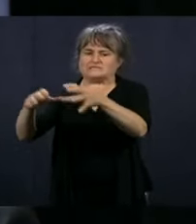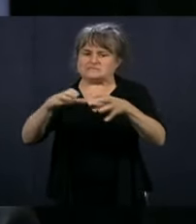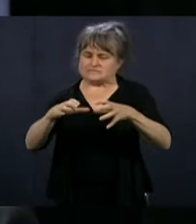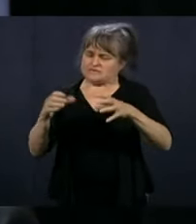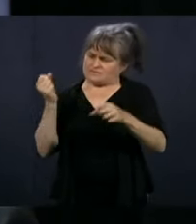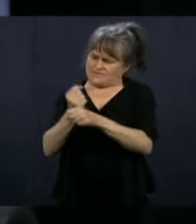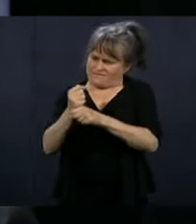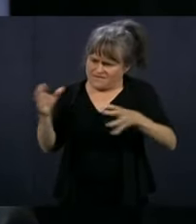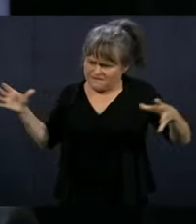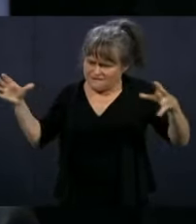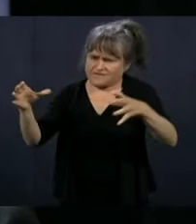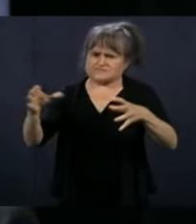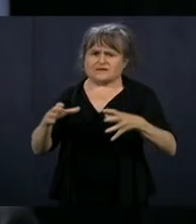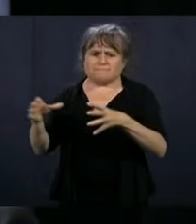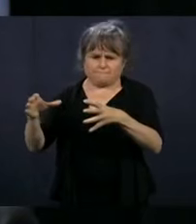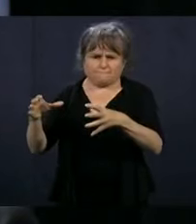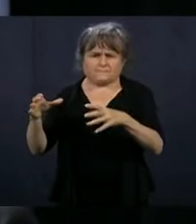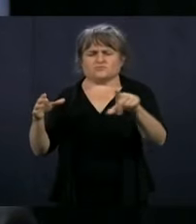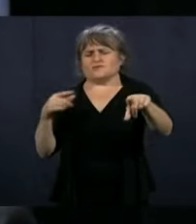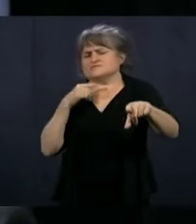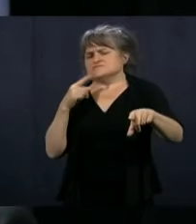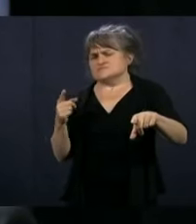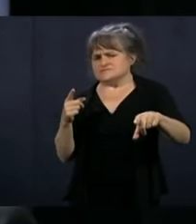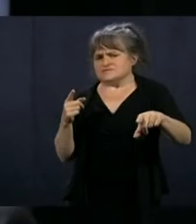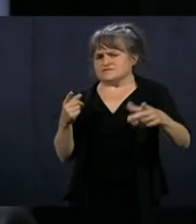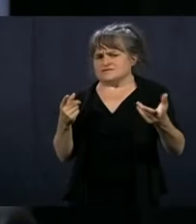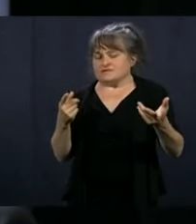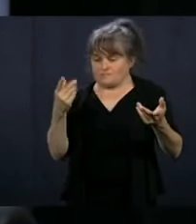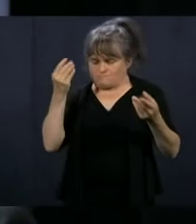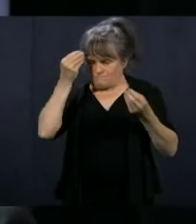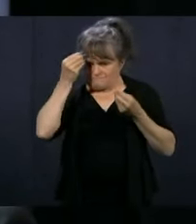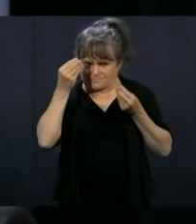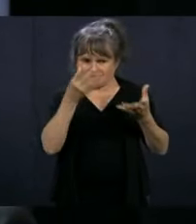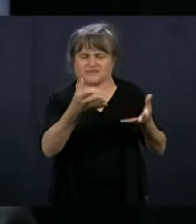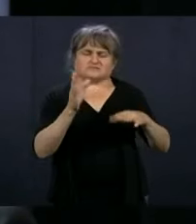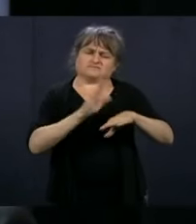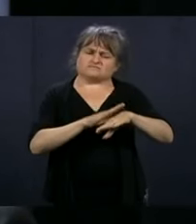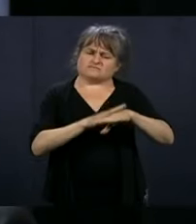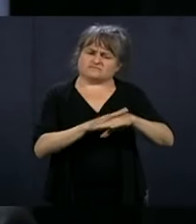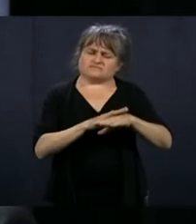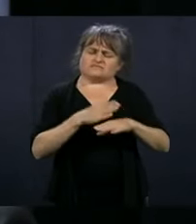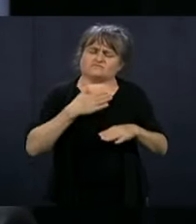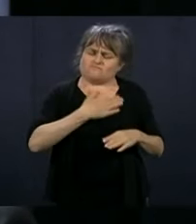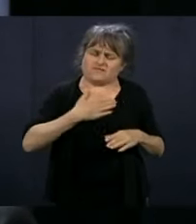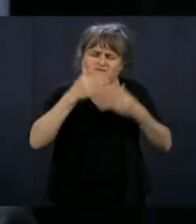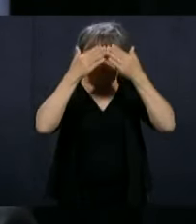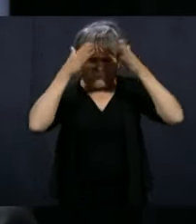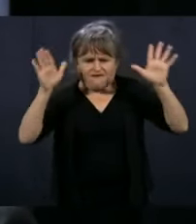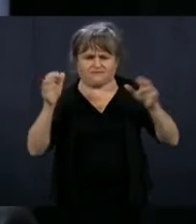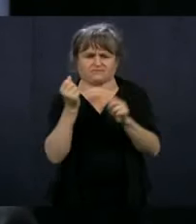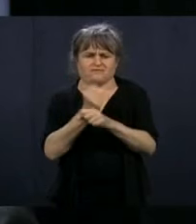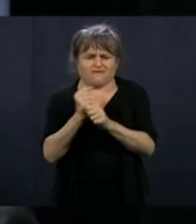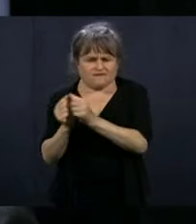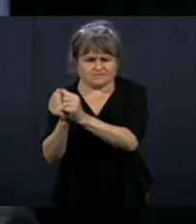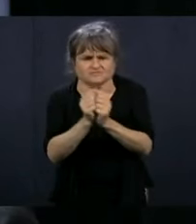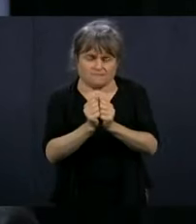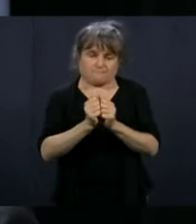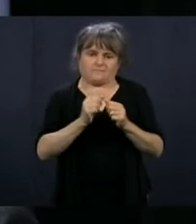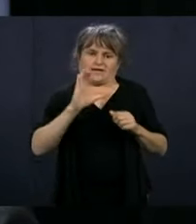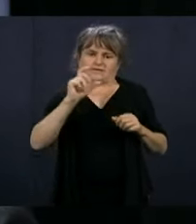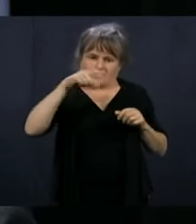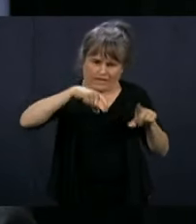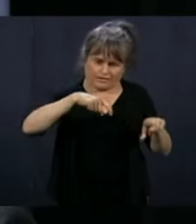so that the projects can go forward. This is a message that is probably also, addressed to your party and yourself. You talked